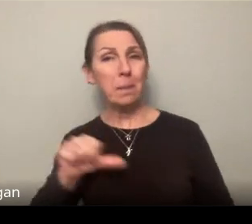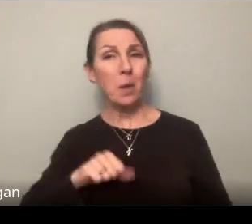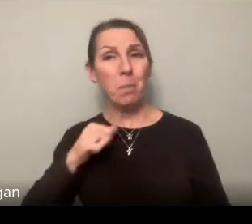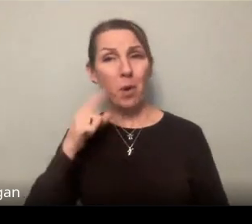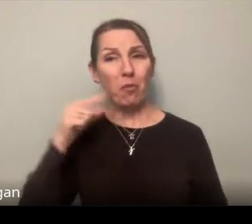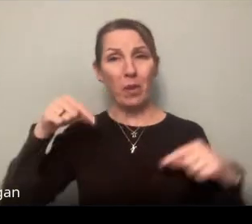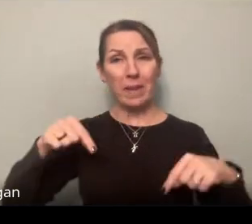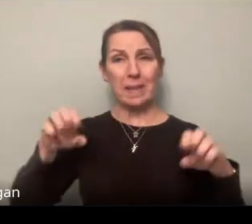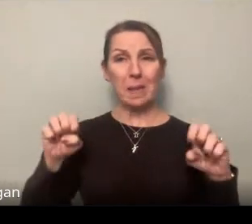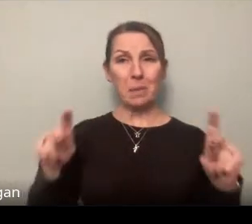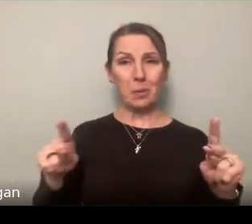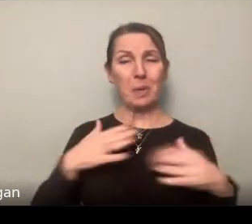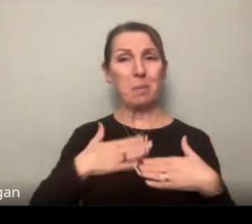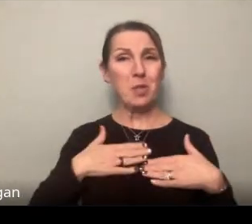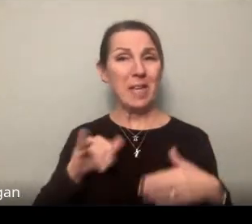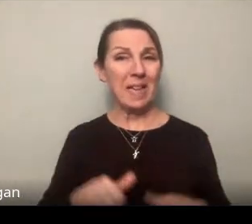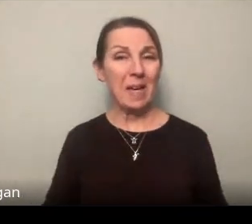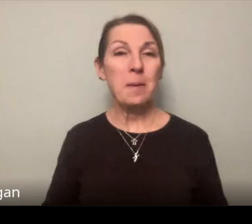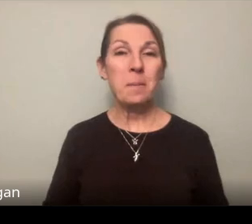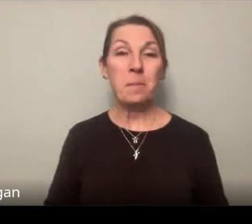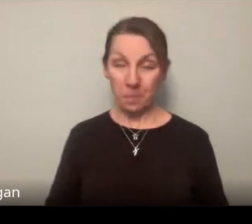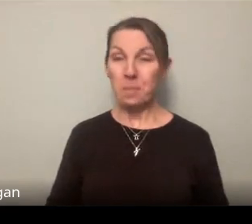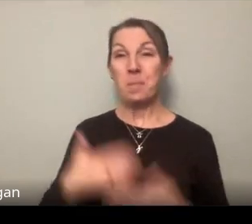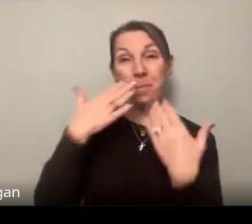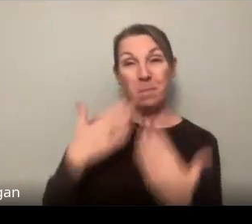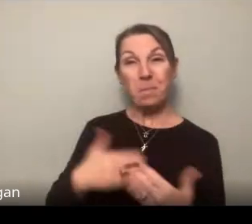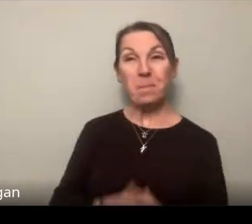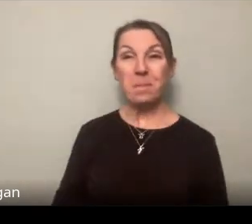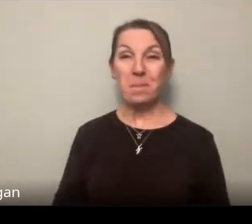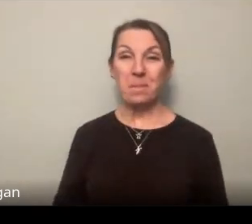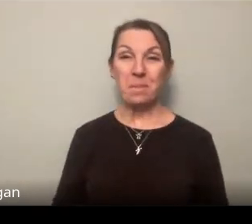opportunity. We really appreciate it. Thanks.